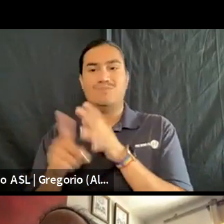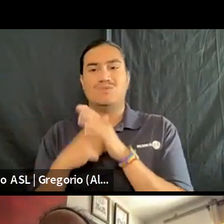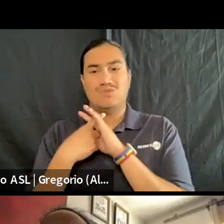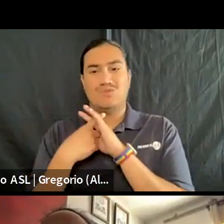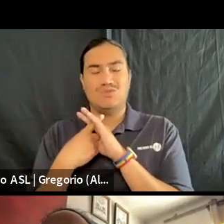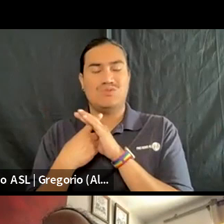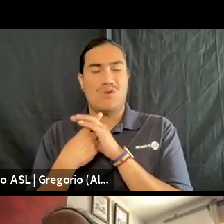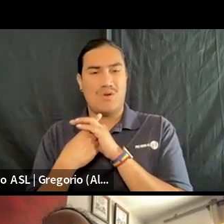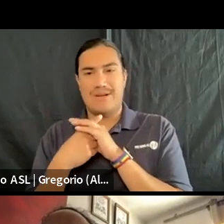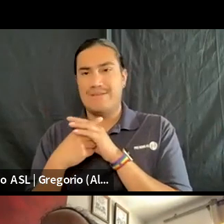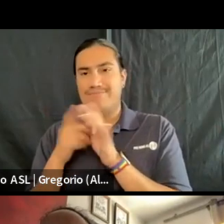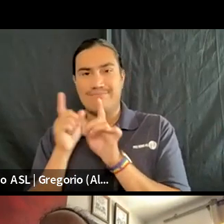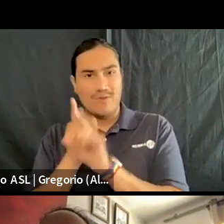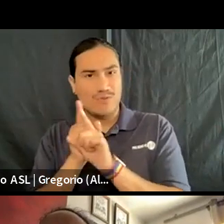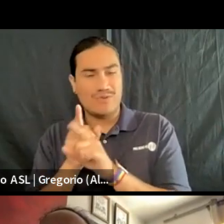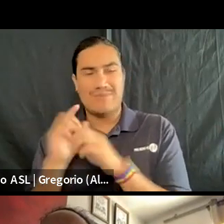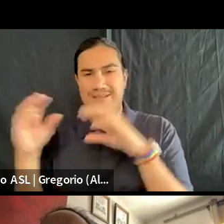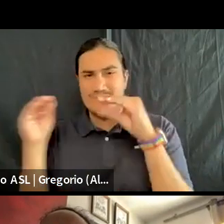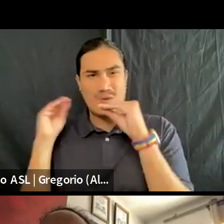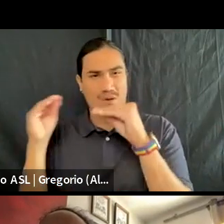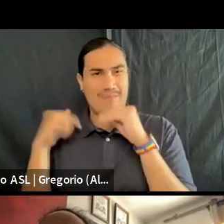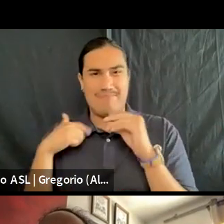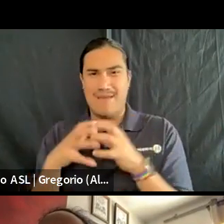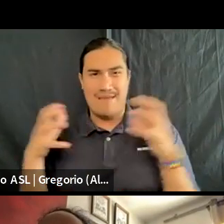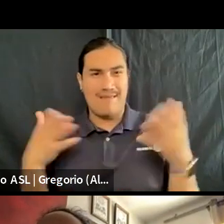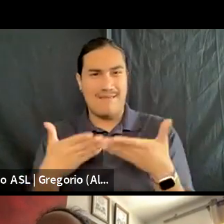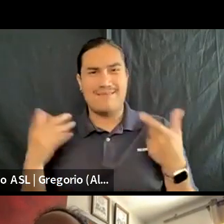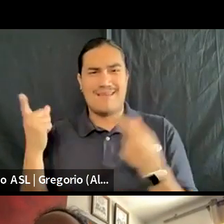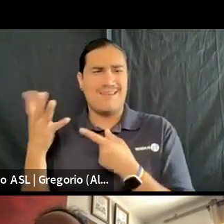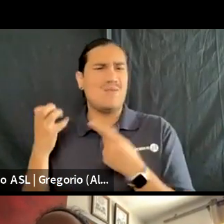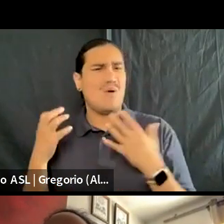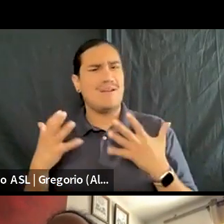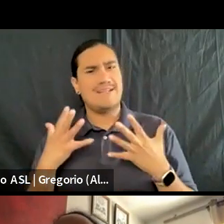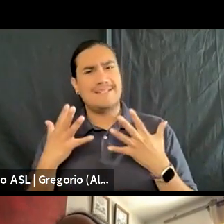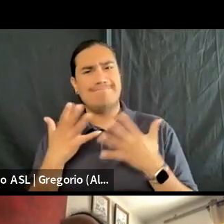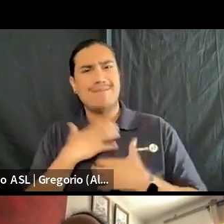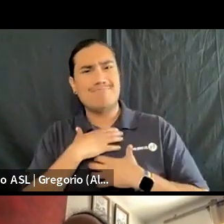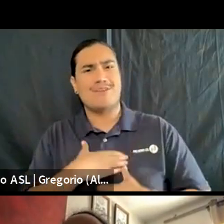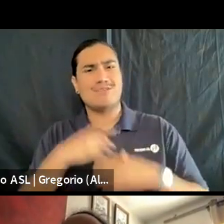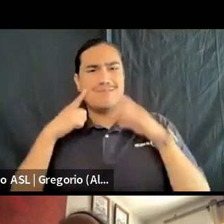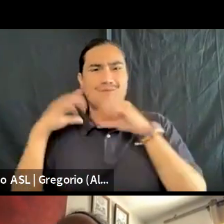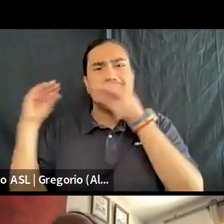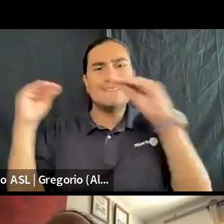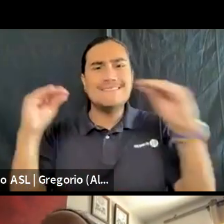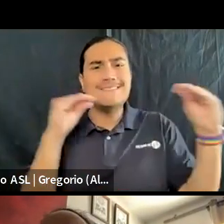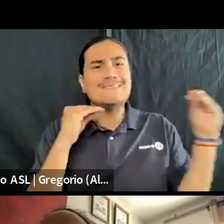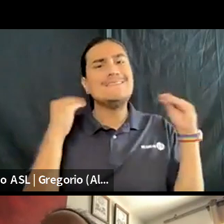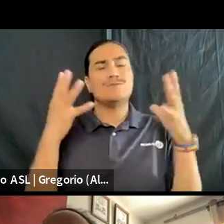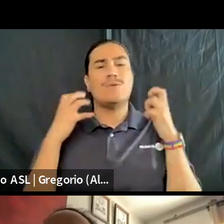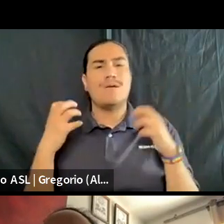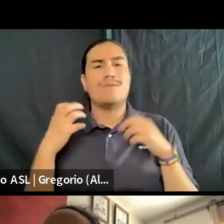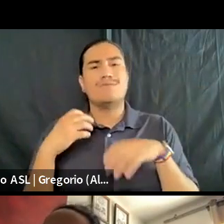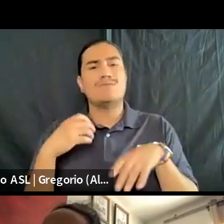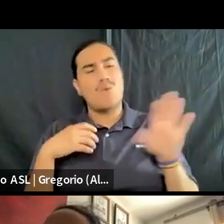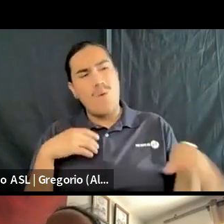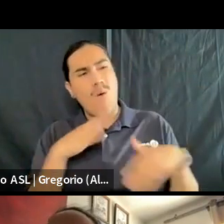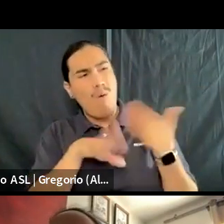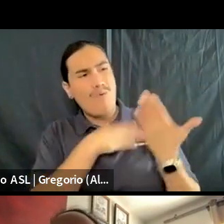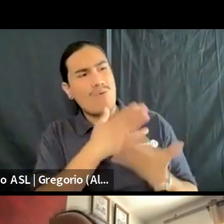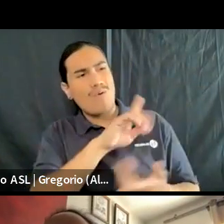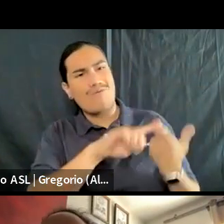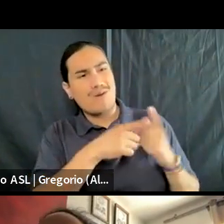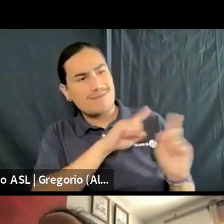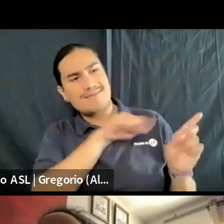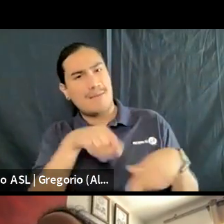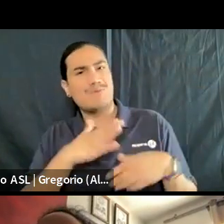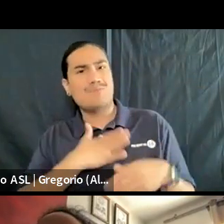many things. You know, he wanted to teach everyone. So he said, have all your friends from the PRTT come